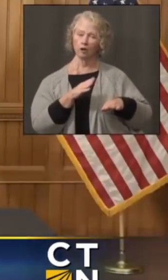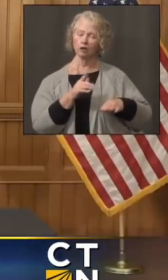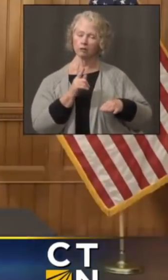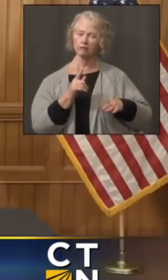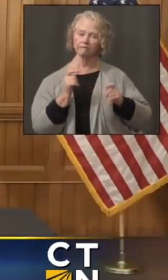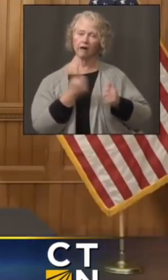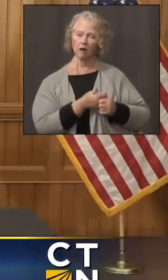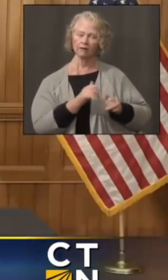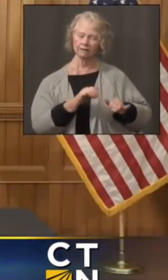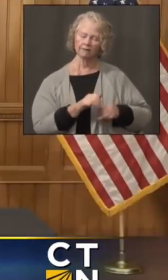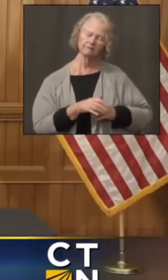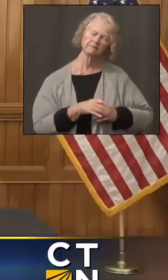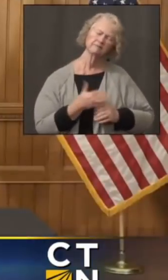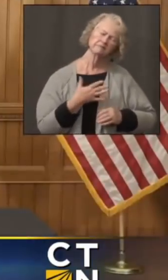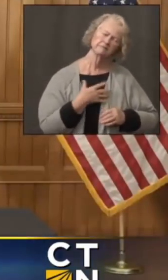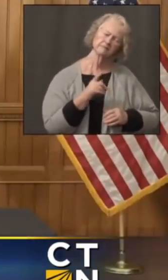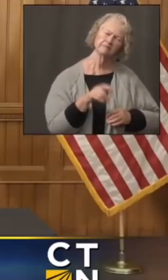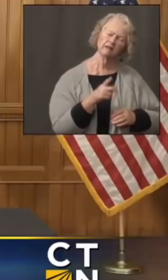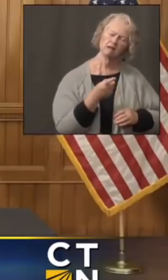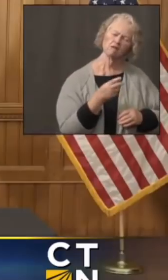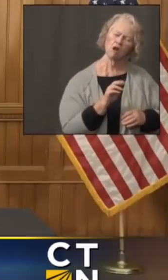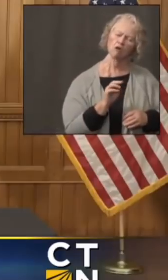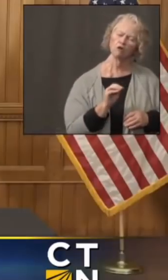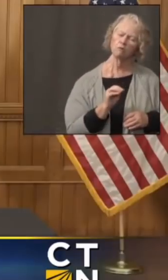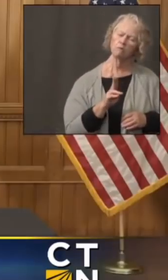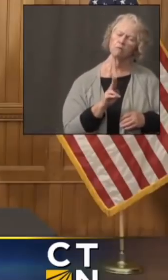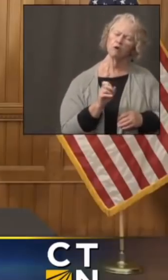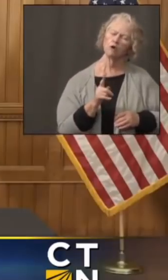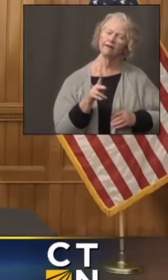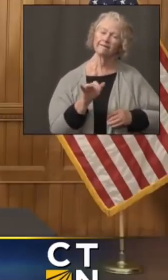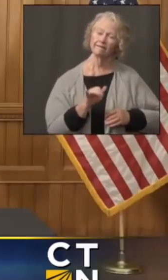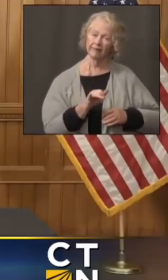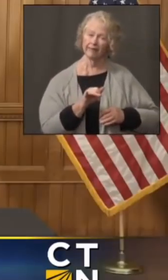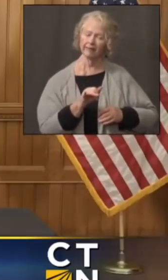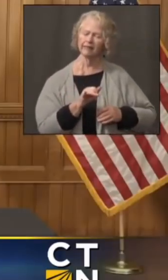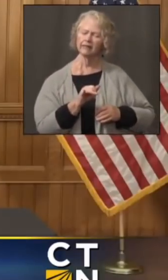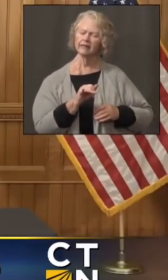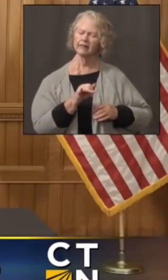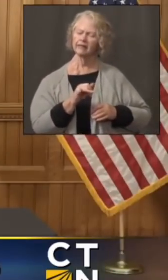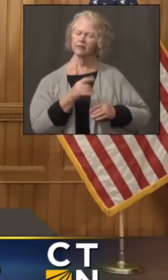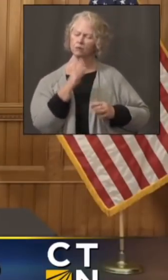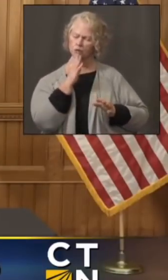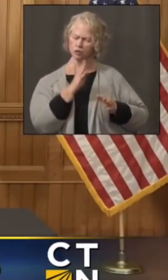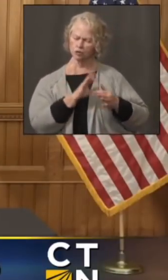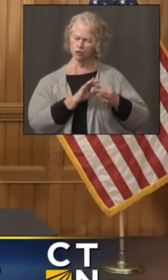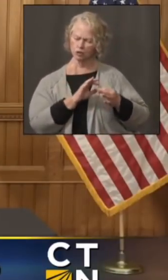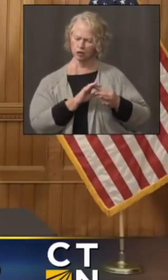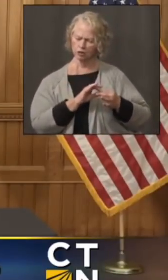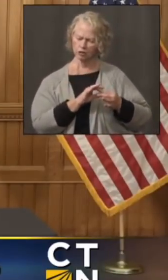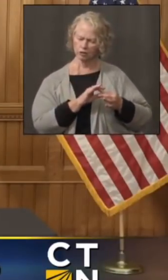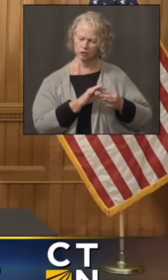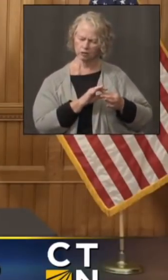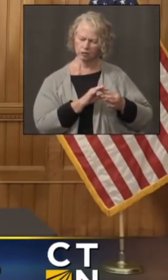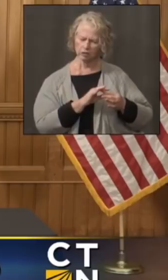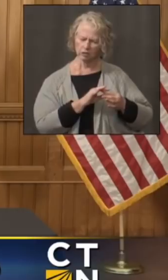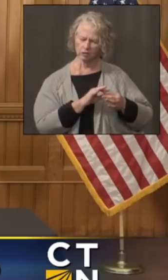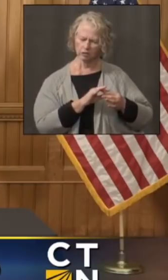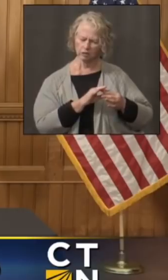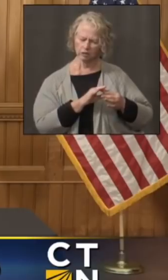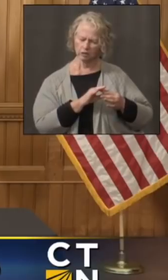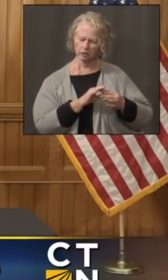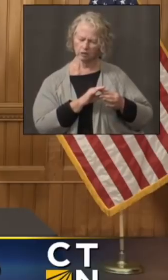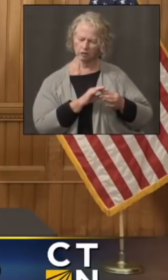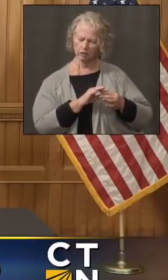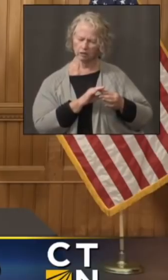one from me, Dr. Murphy earlier this week on Monday at this news conference, he was talking about hospital capacity being at